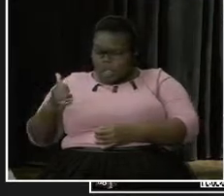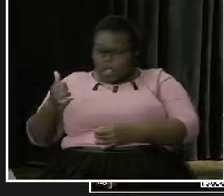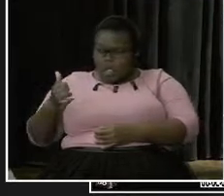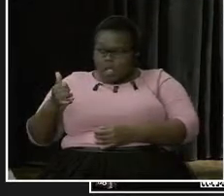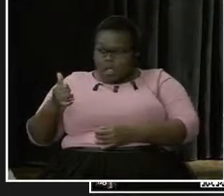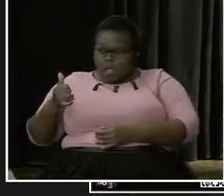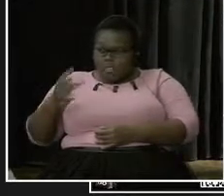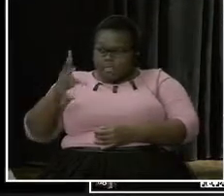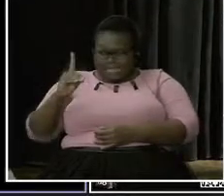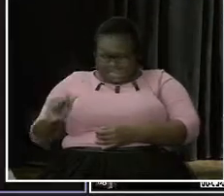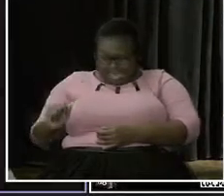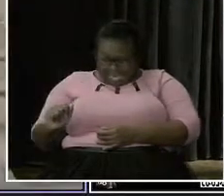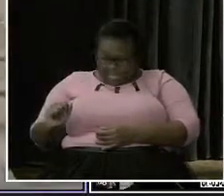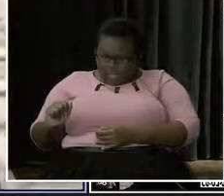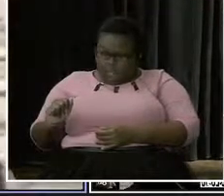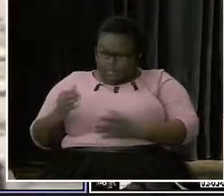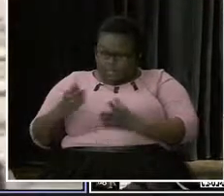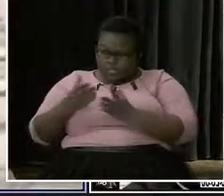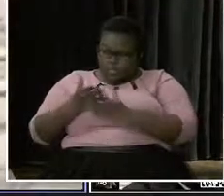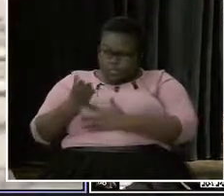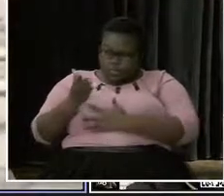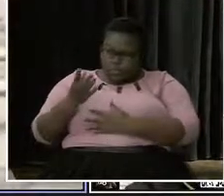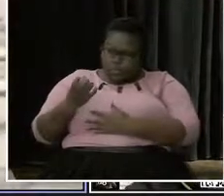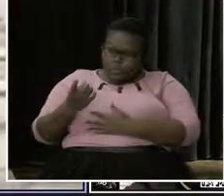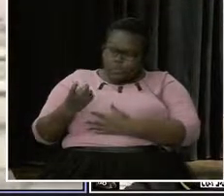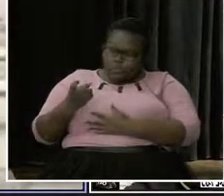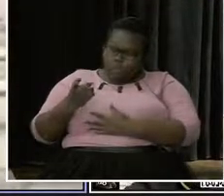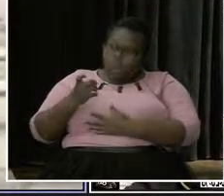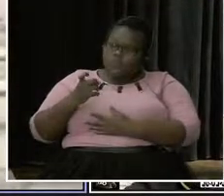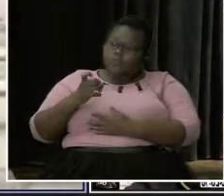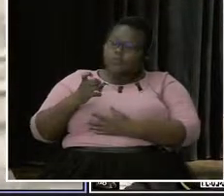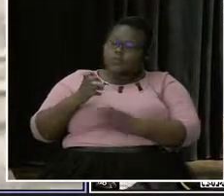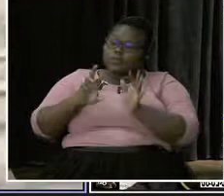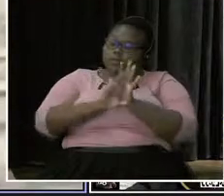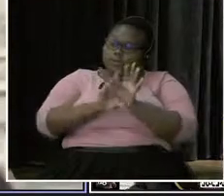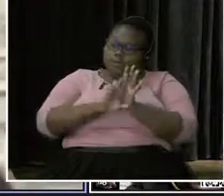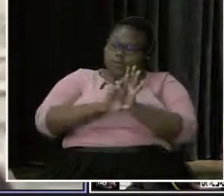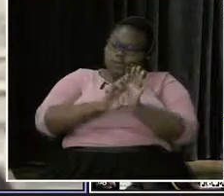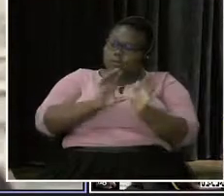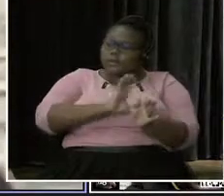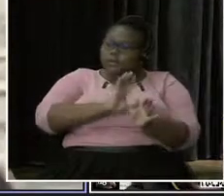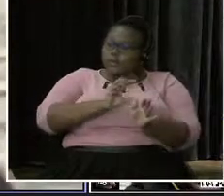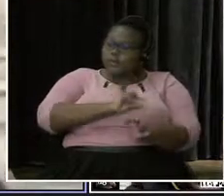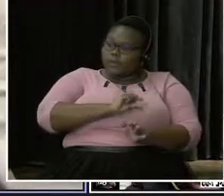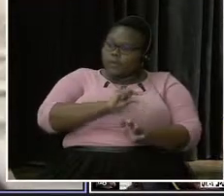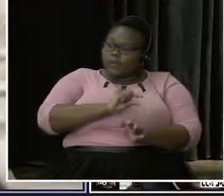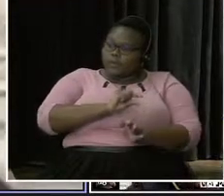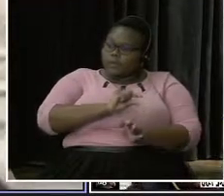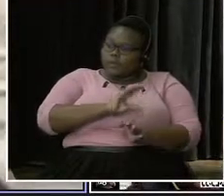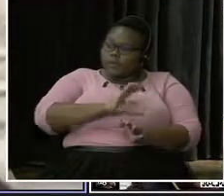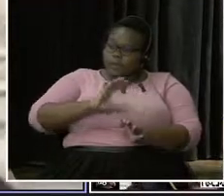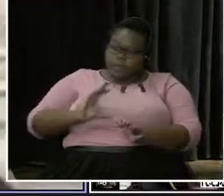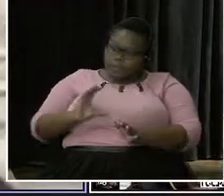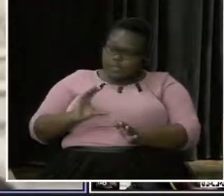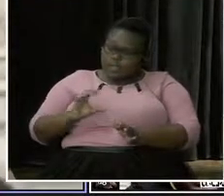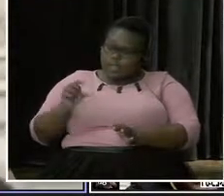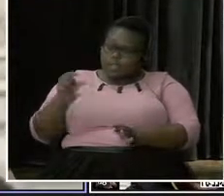the DA, through one of its spokesperson, Councillor Governor, only speaks about